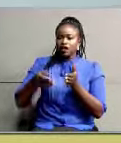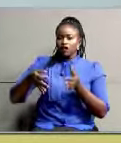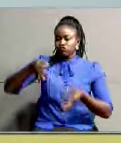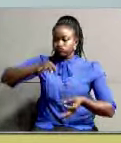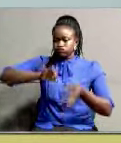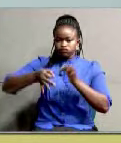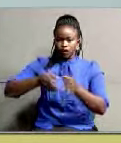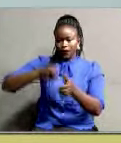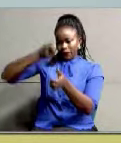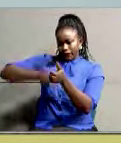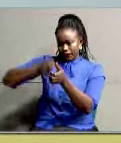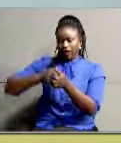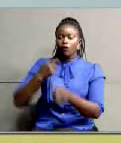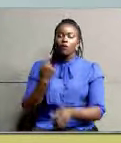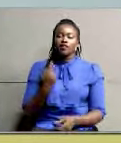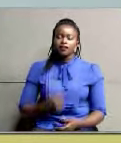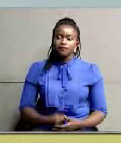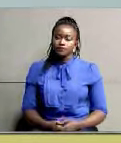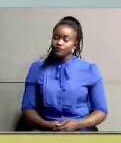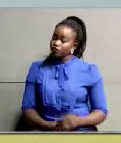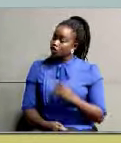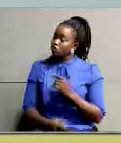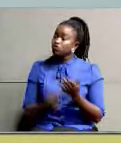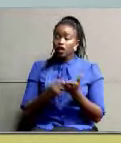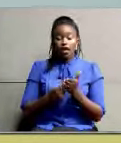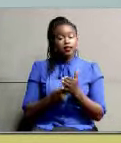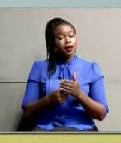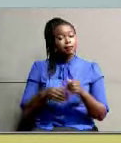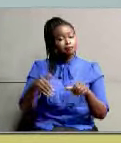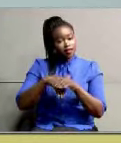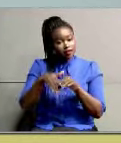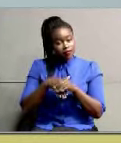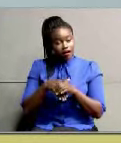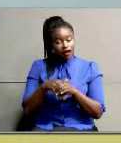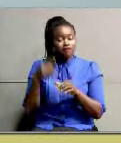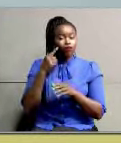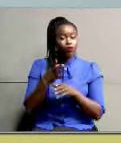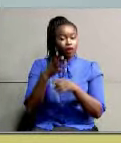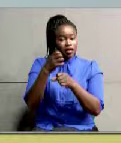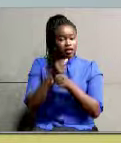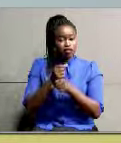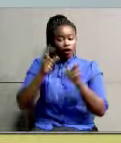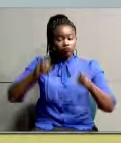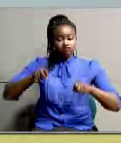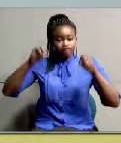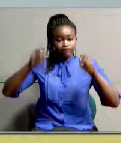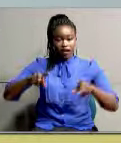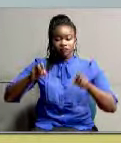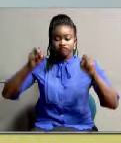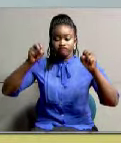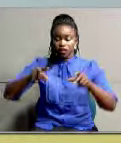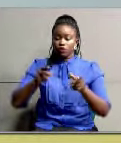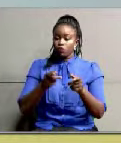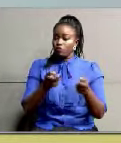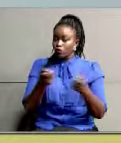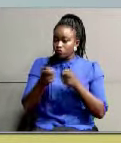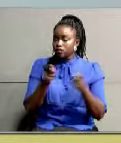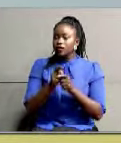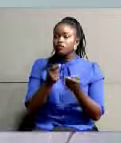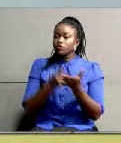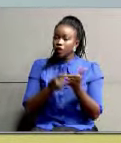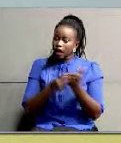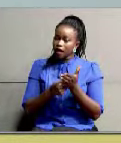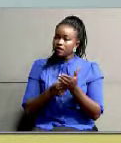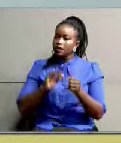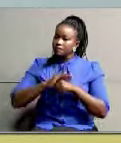Control Organization. Mm. Uganda supports that organization by making its financial contribution. Mm. Uganda has made a